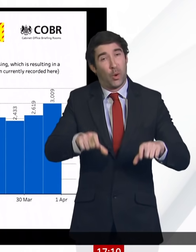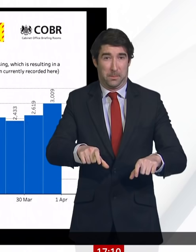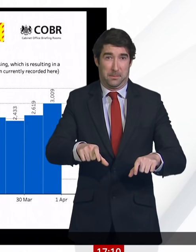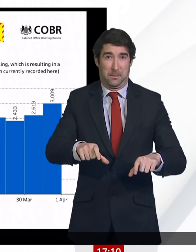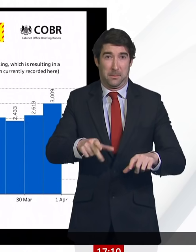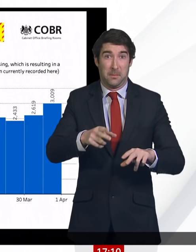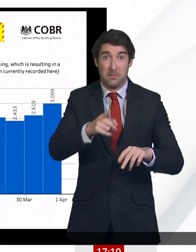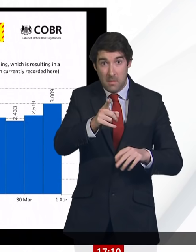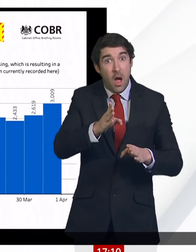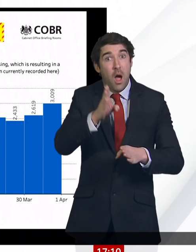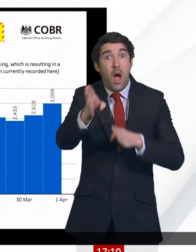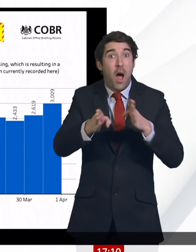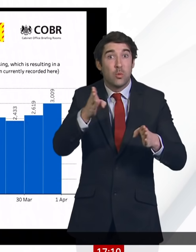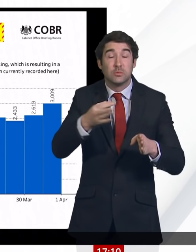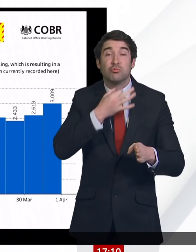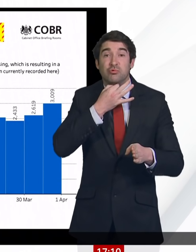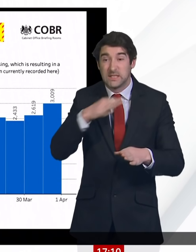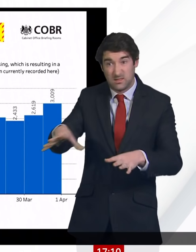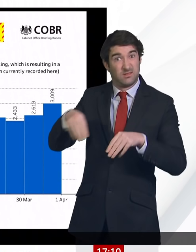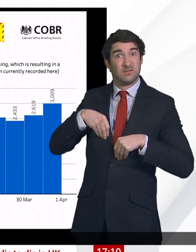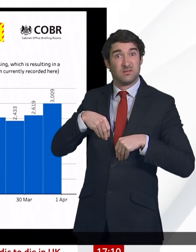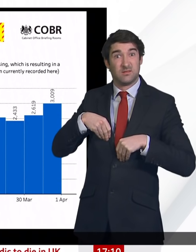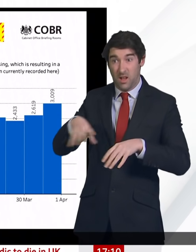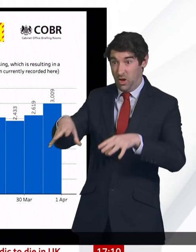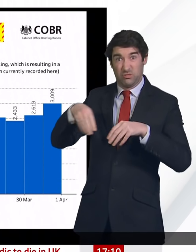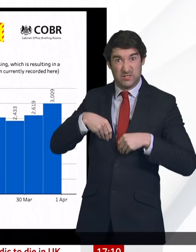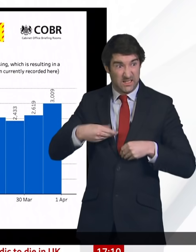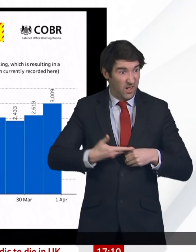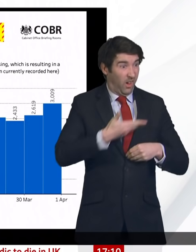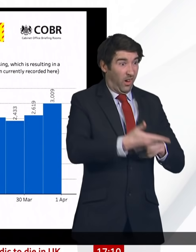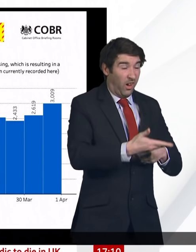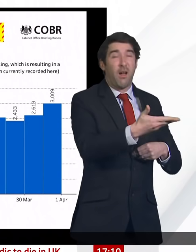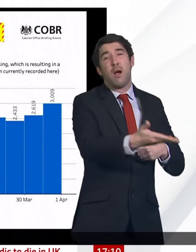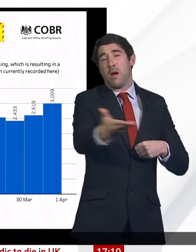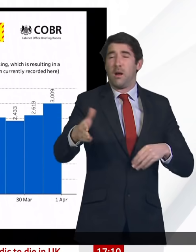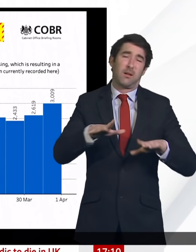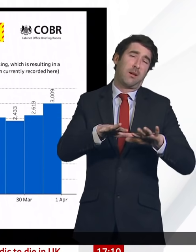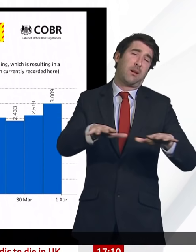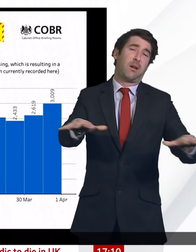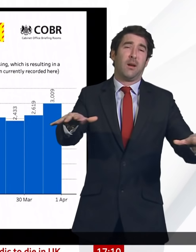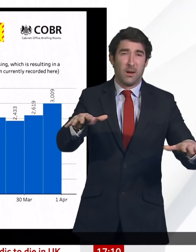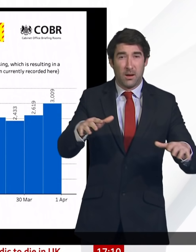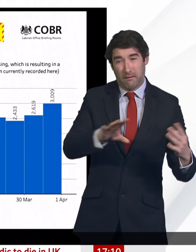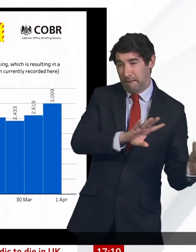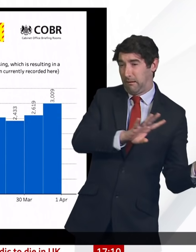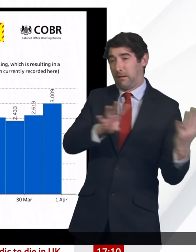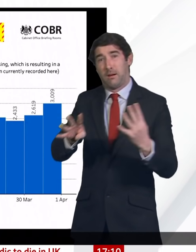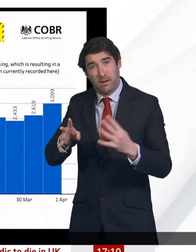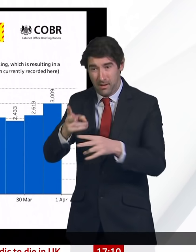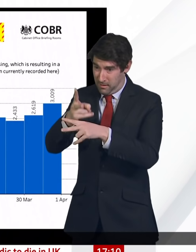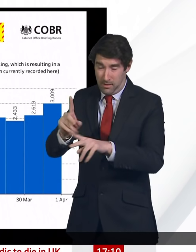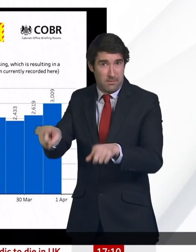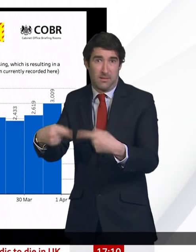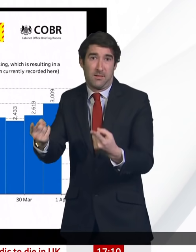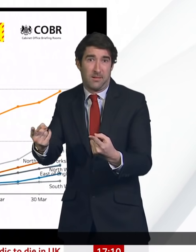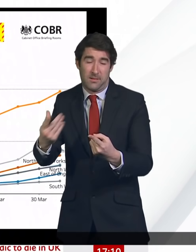and obviously avoid giving it to anyone else. That is the way the NHS can continue to protect us. Could I have